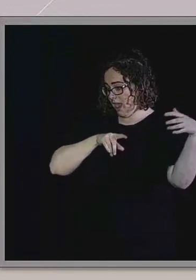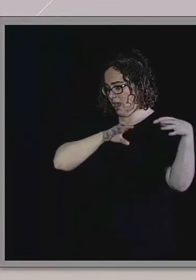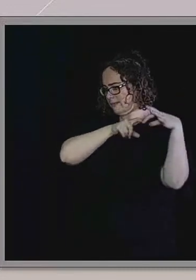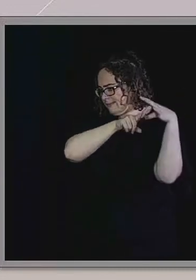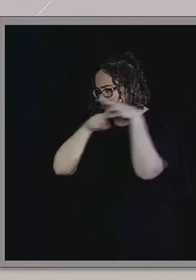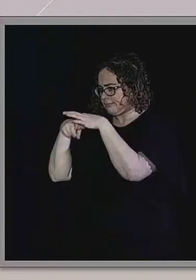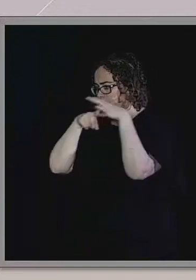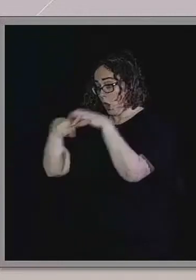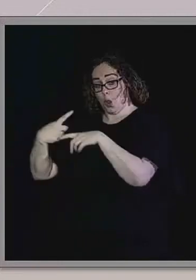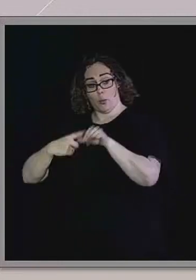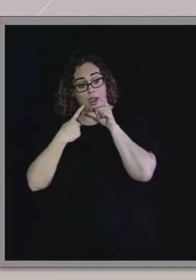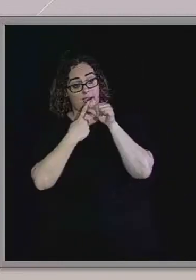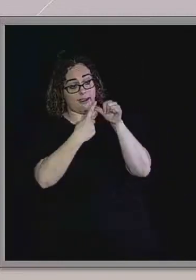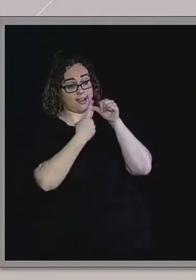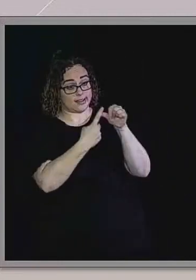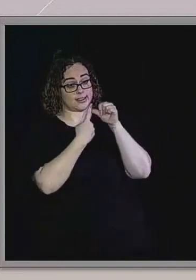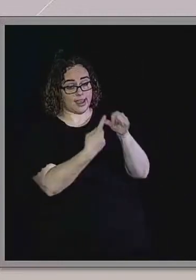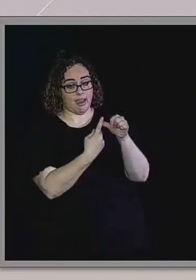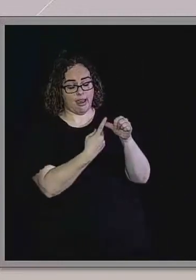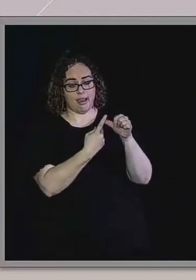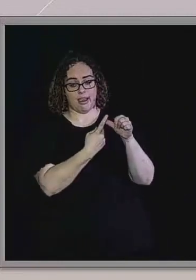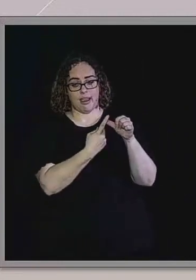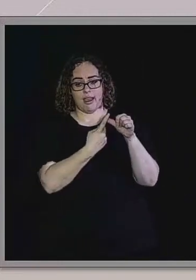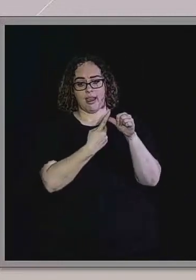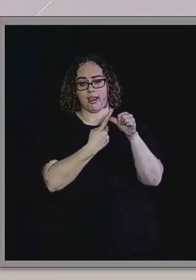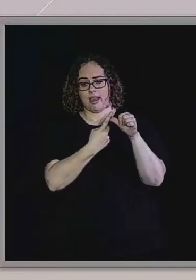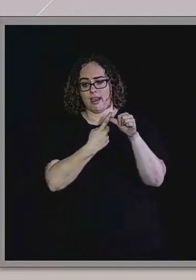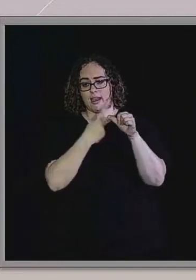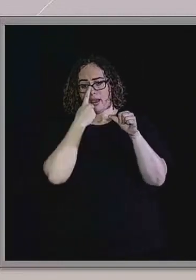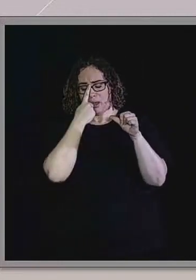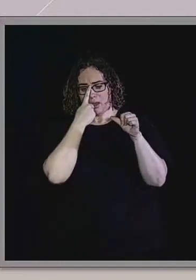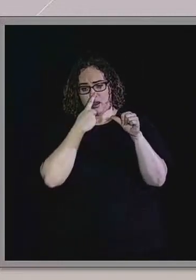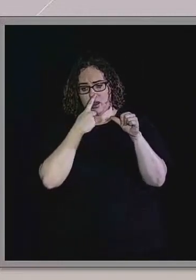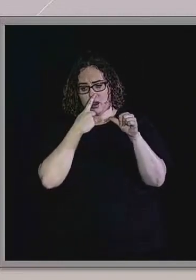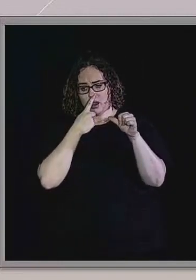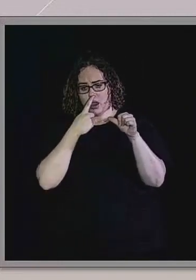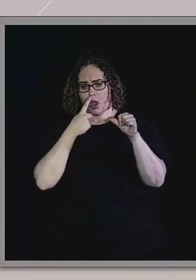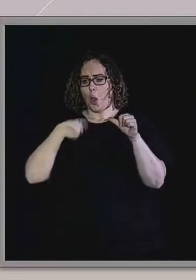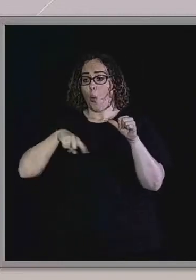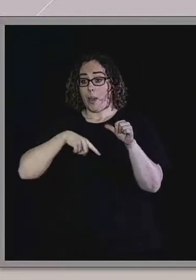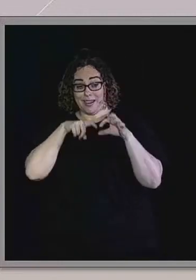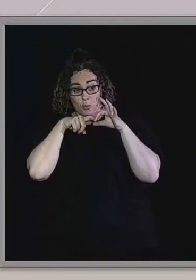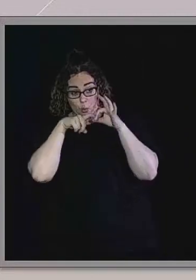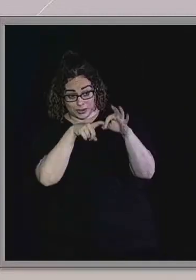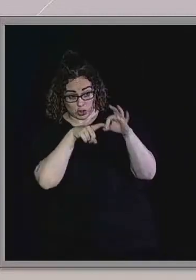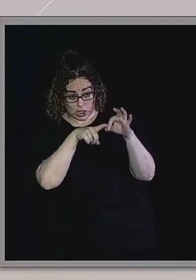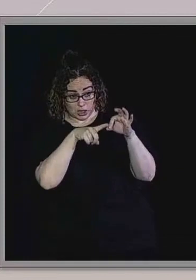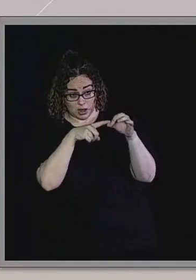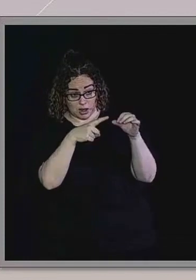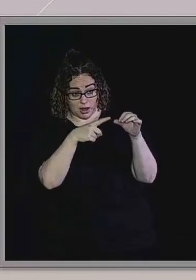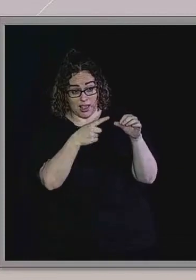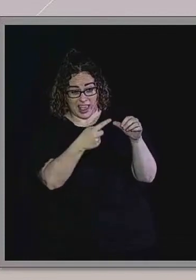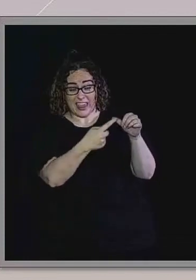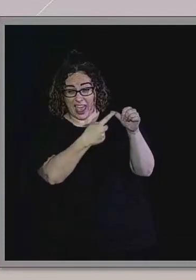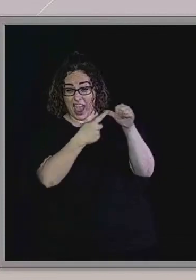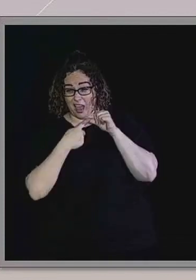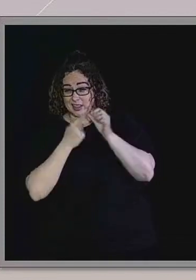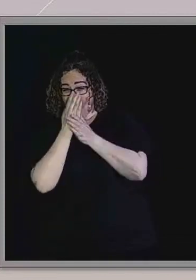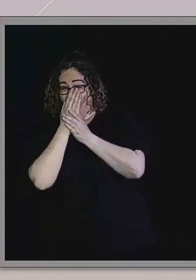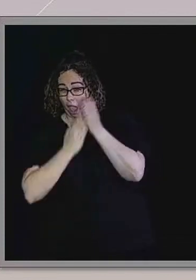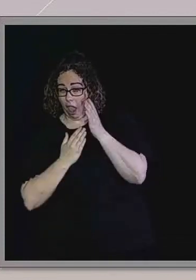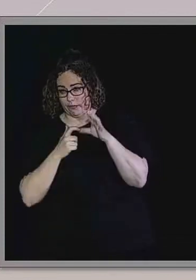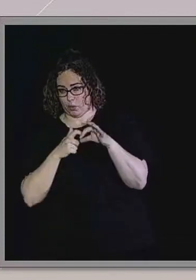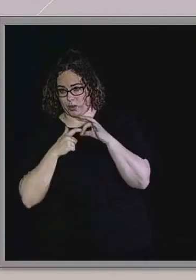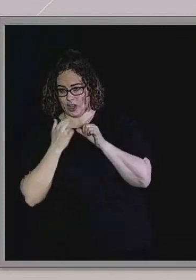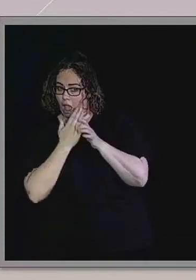to say, you haven't answered this question about your impact on burial grounds. It's a pretty important issue. I think you need to address it.